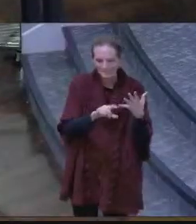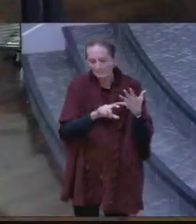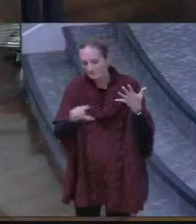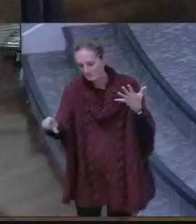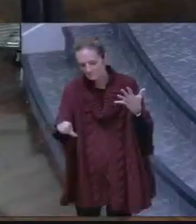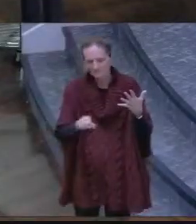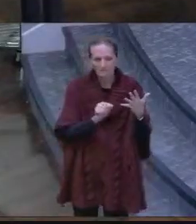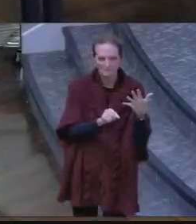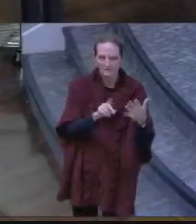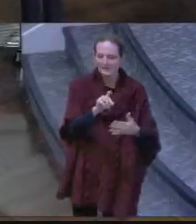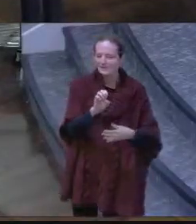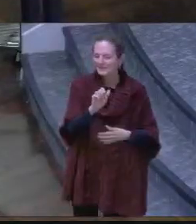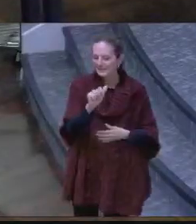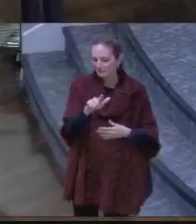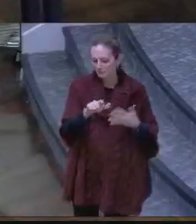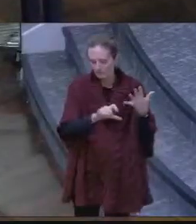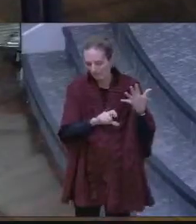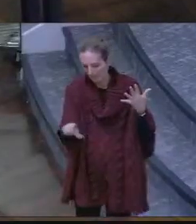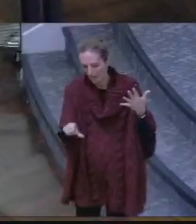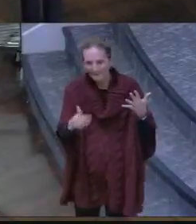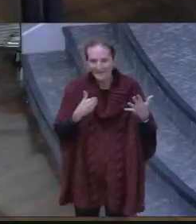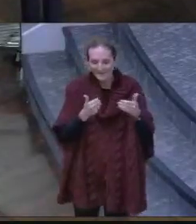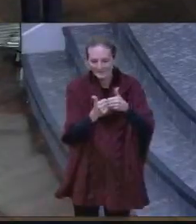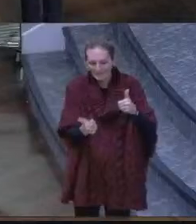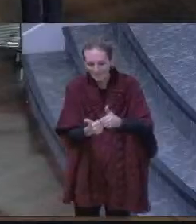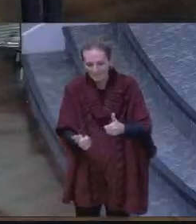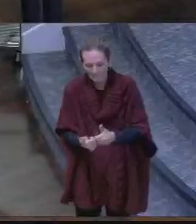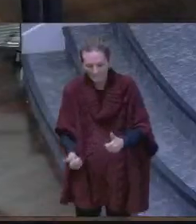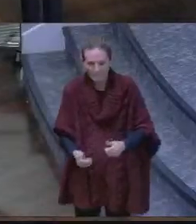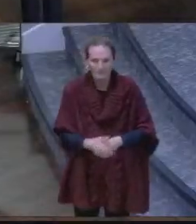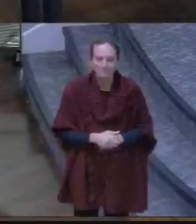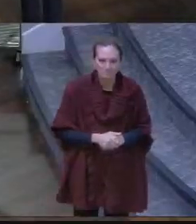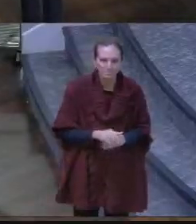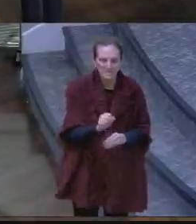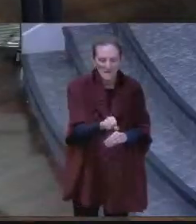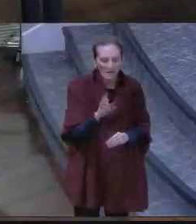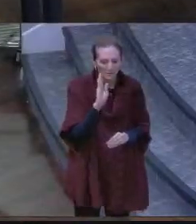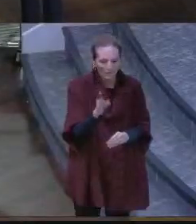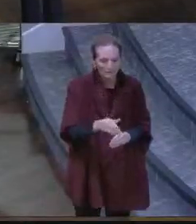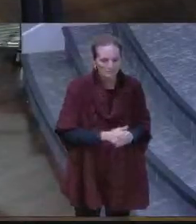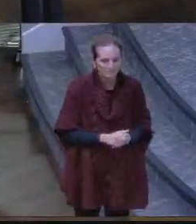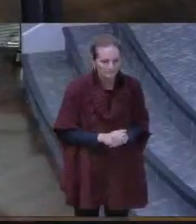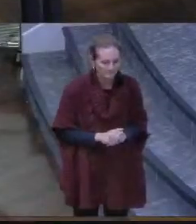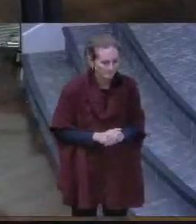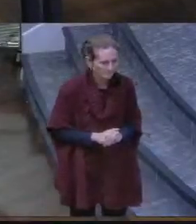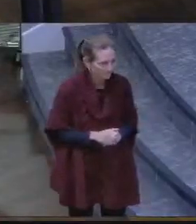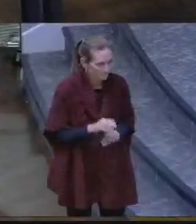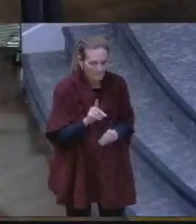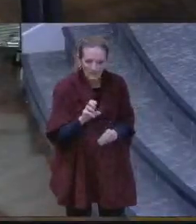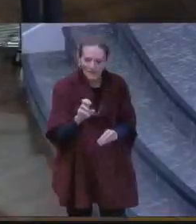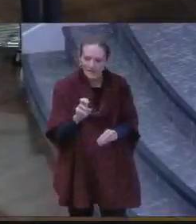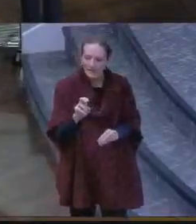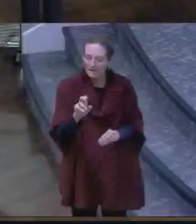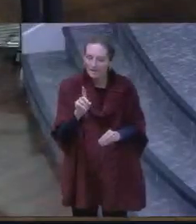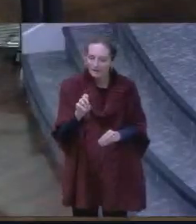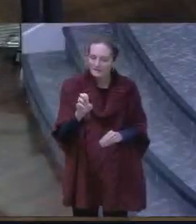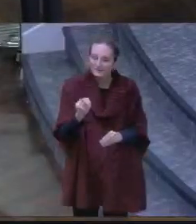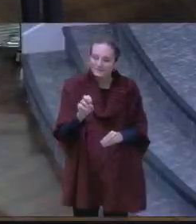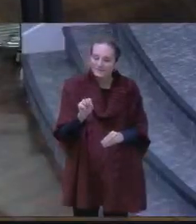Okay, so I'll be able to go back and look at some of that. Thank you so much. You're welcome. All right, Mr. Denson, did you have questions? I think you were the